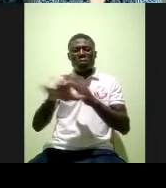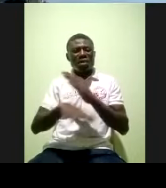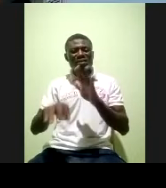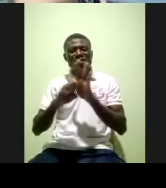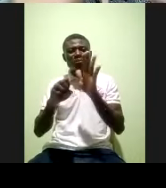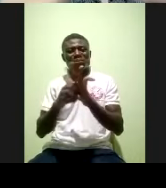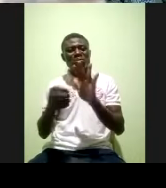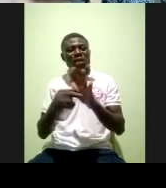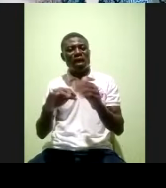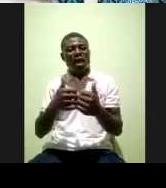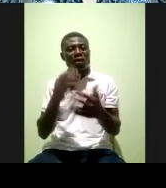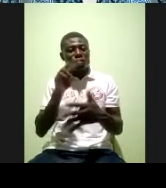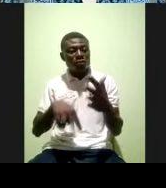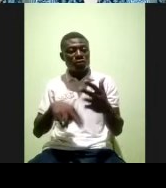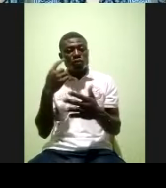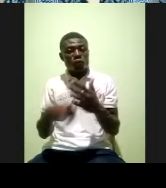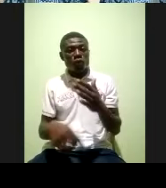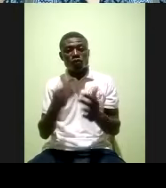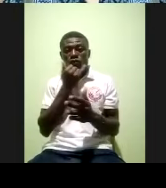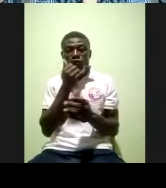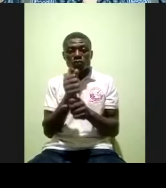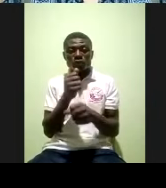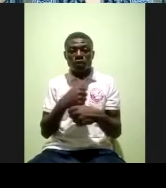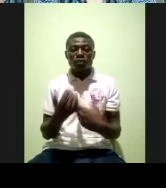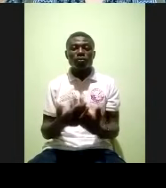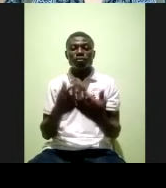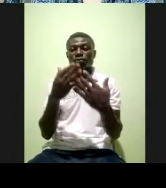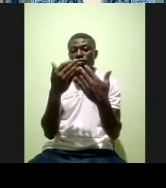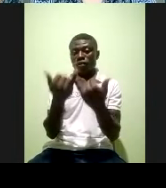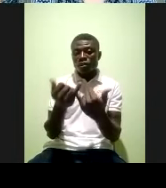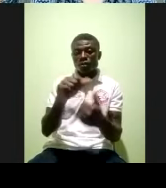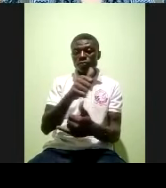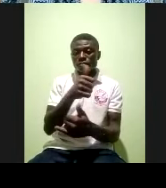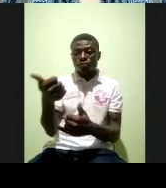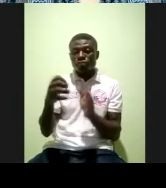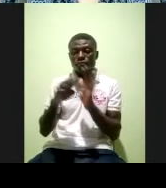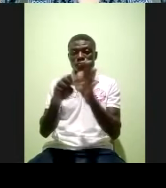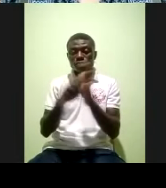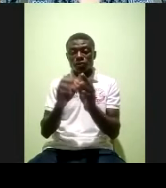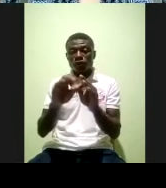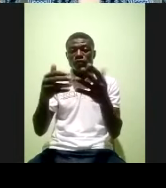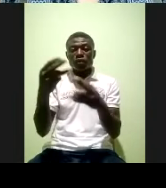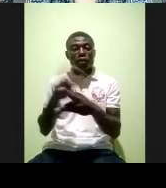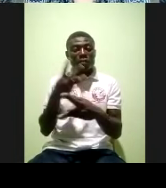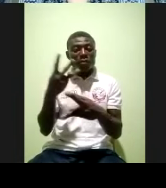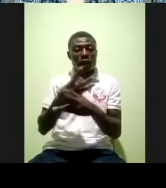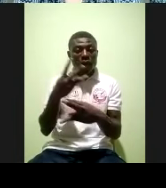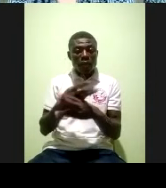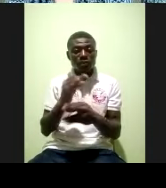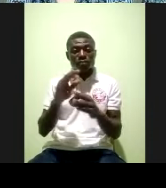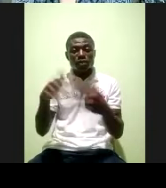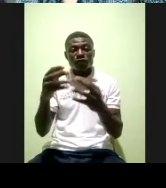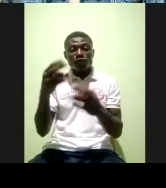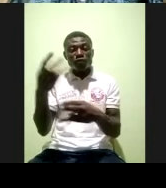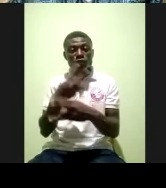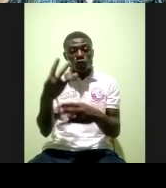read and what kind of errors they make. Now, here is another example. If I give them this kind of a problem in